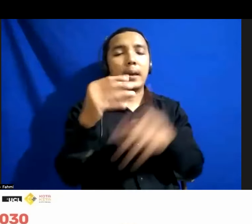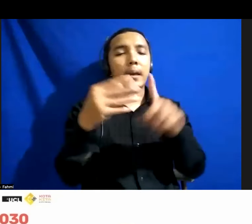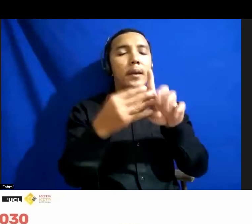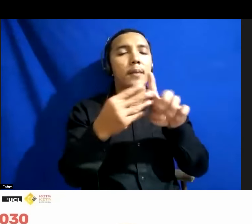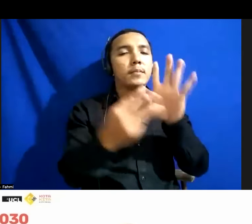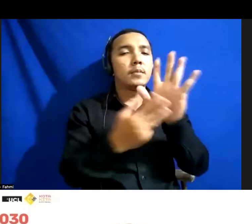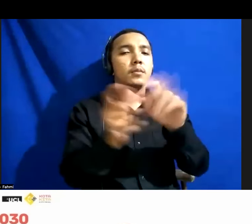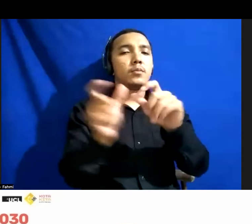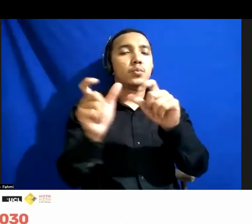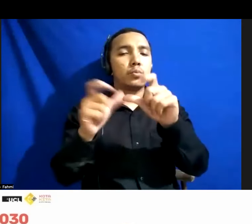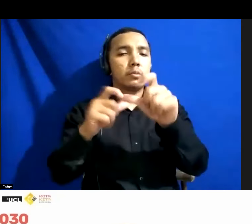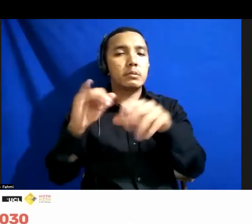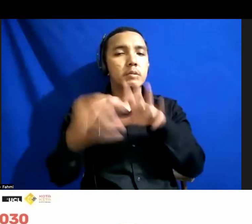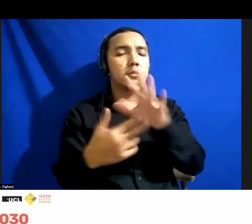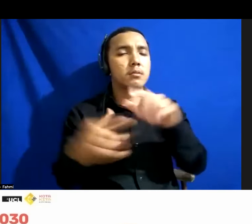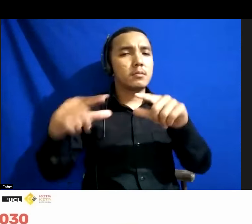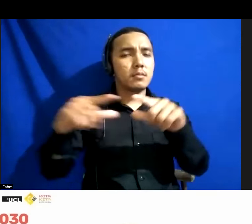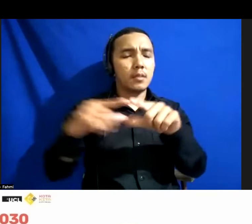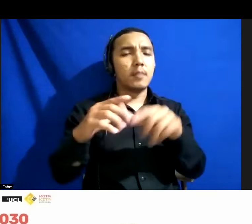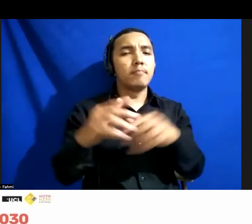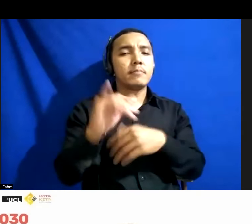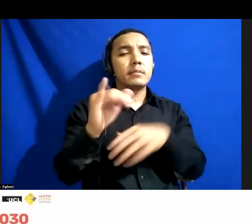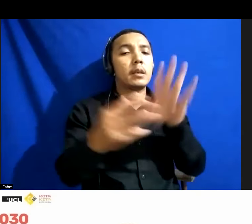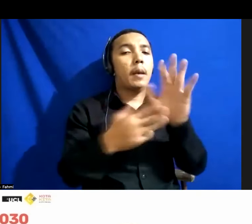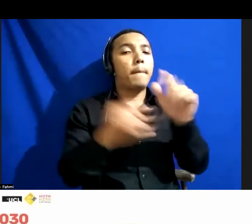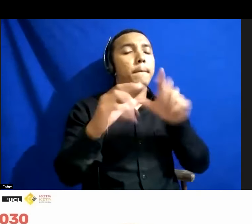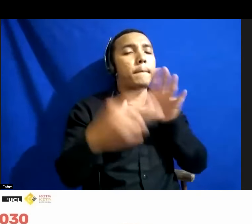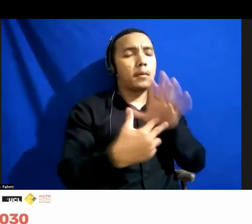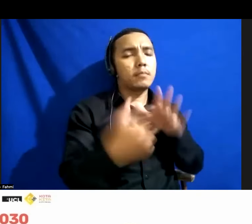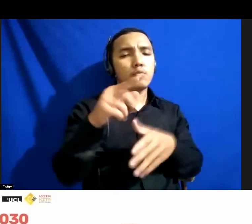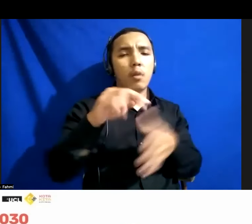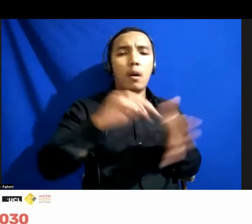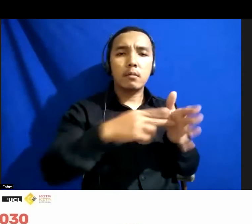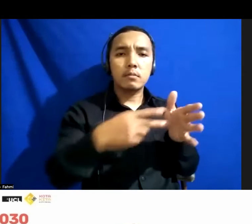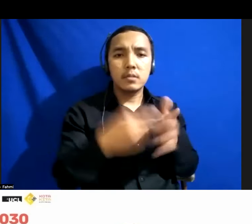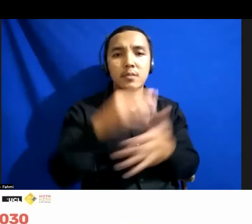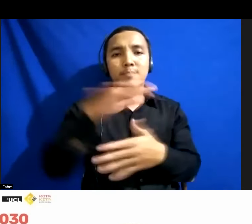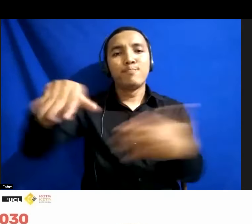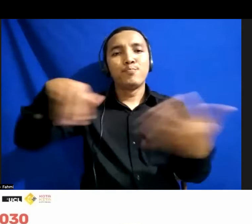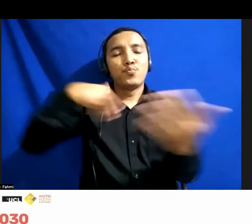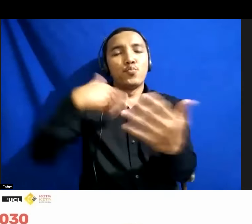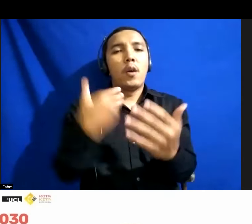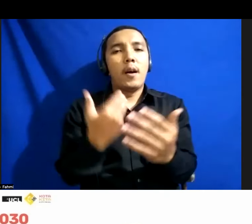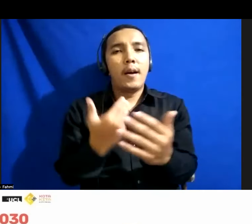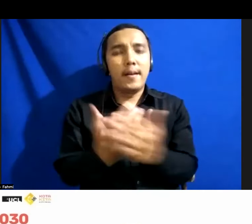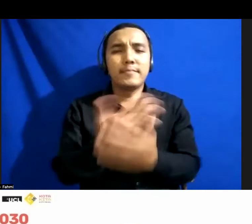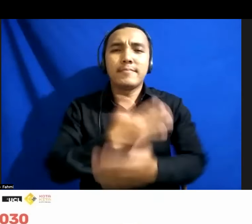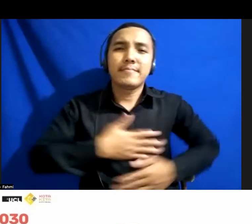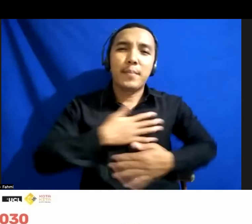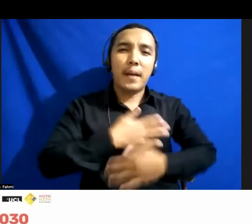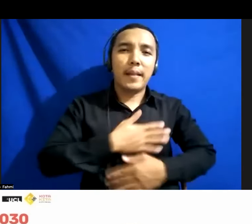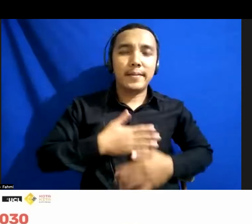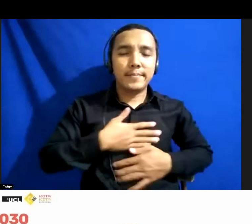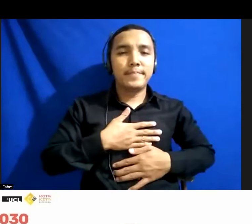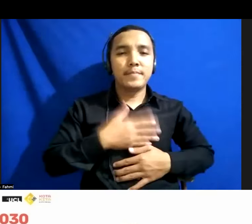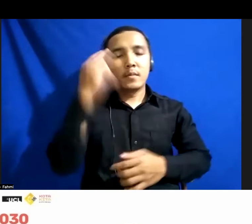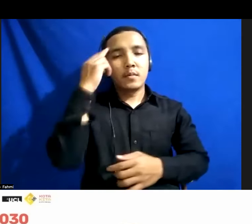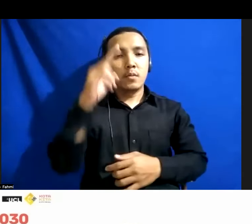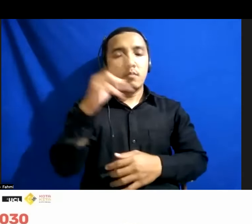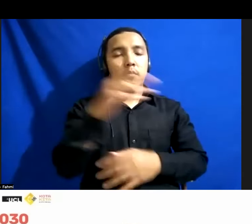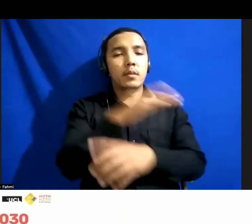is a pious city and it is a comfortable city for all of its